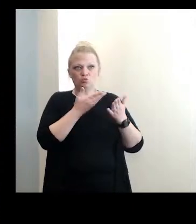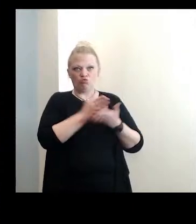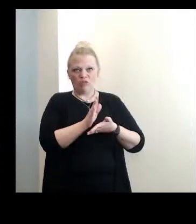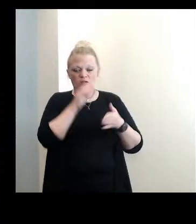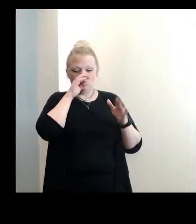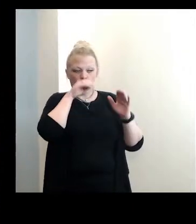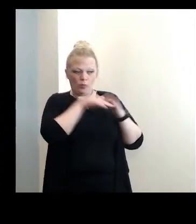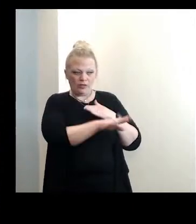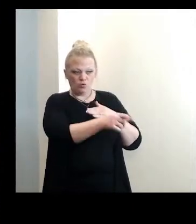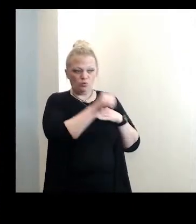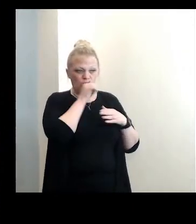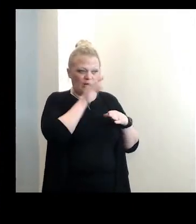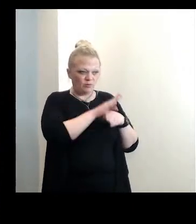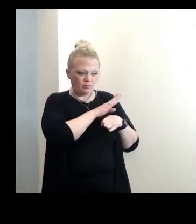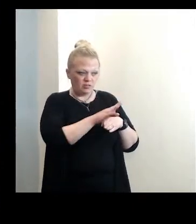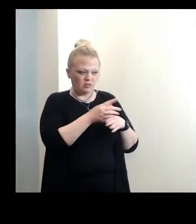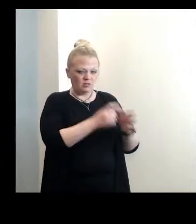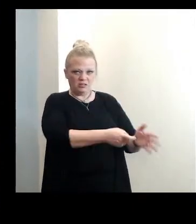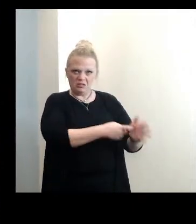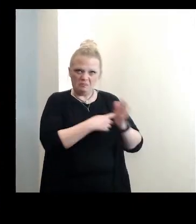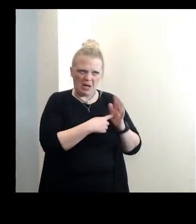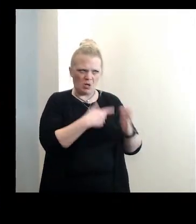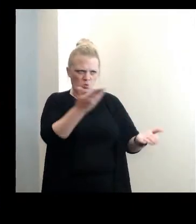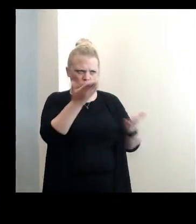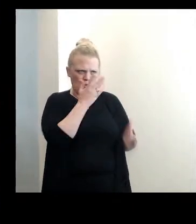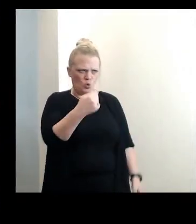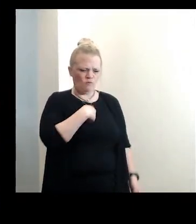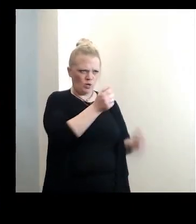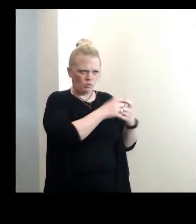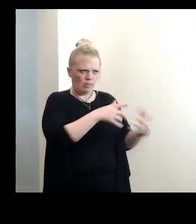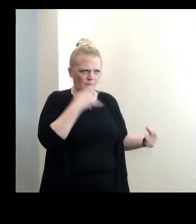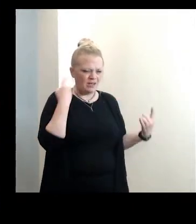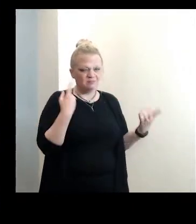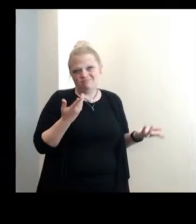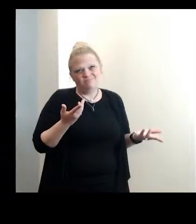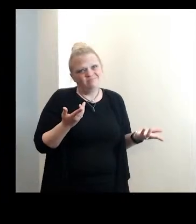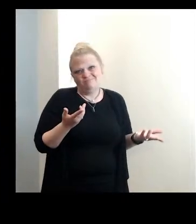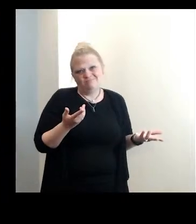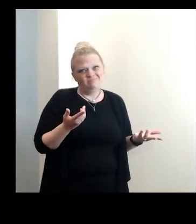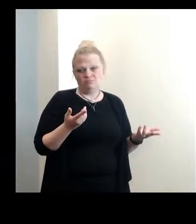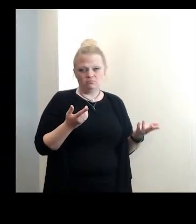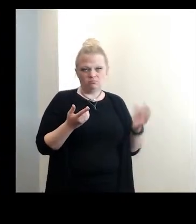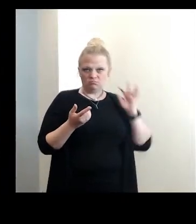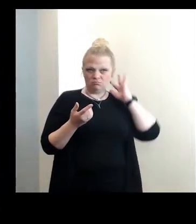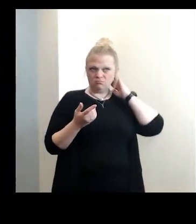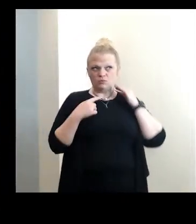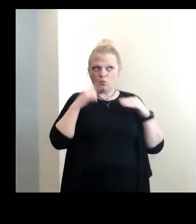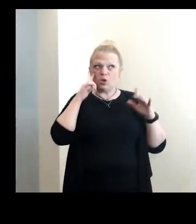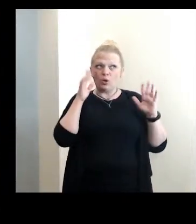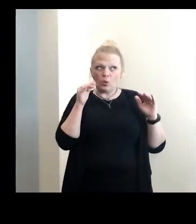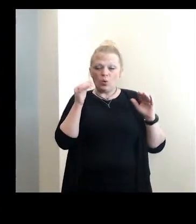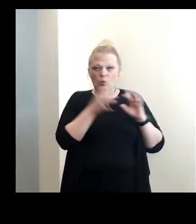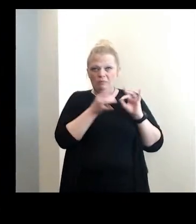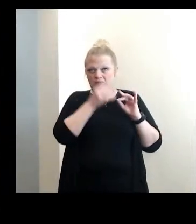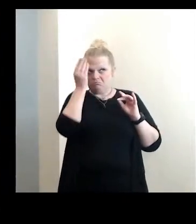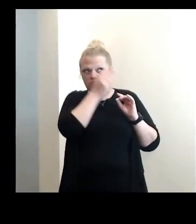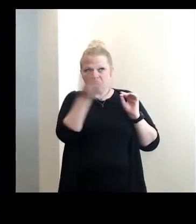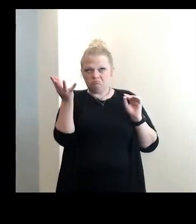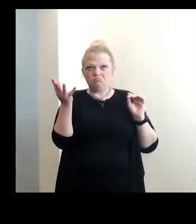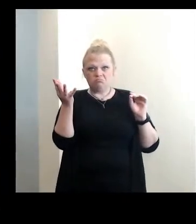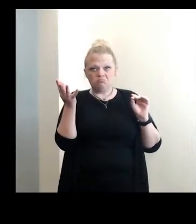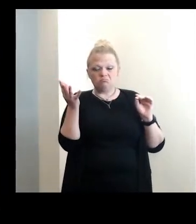private establishment and demand to be served without a mask on if they want to include it. So I just would hope that the message gets sent out